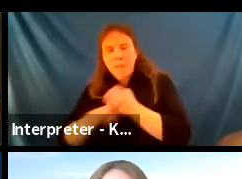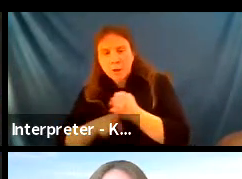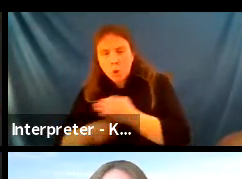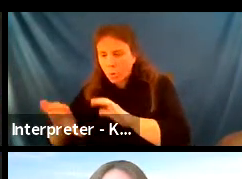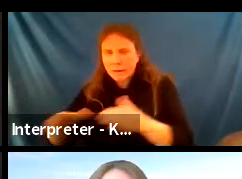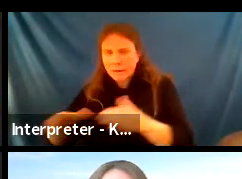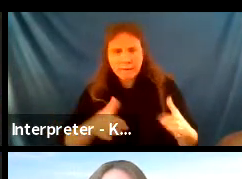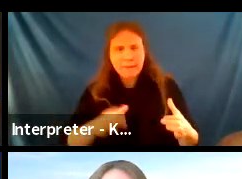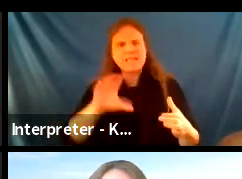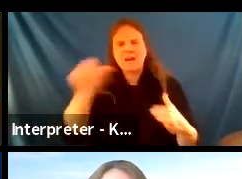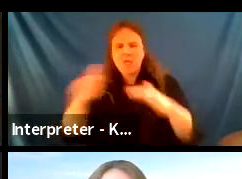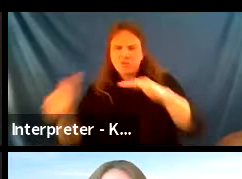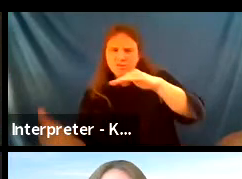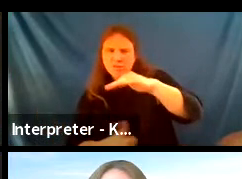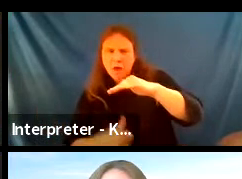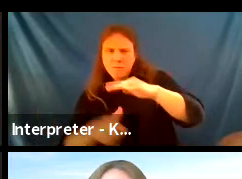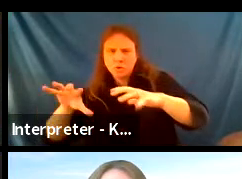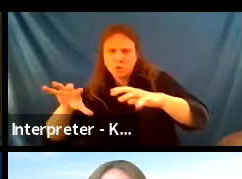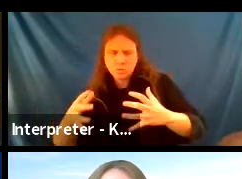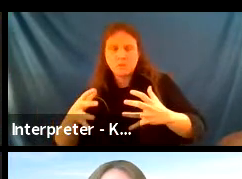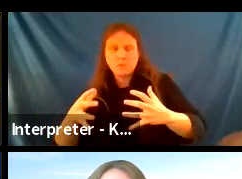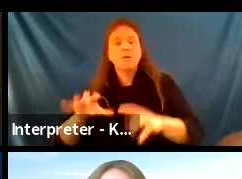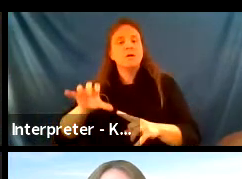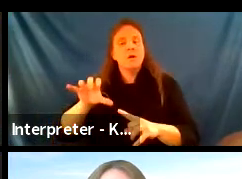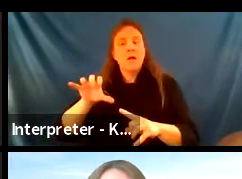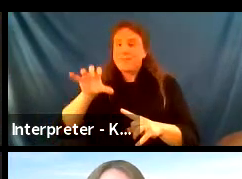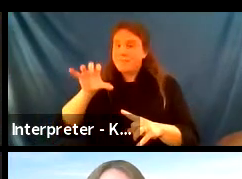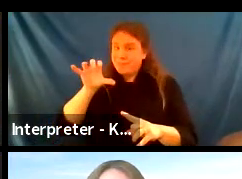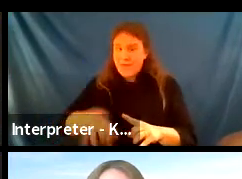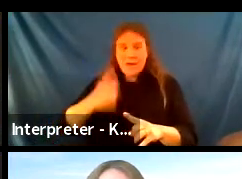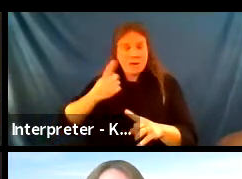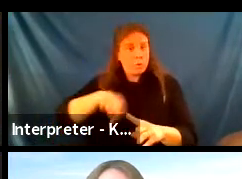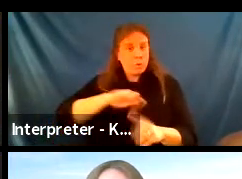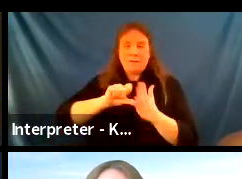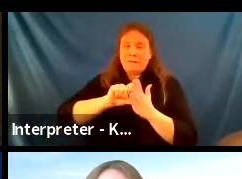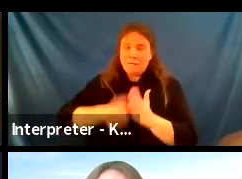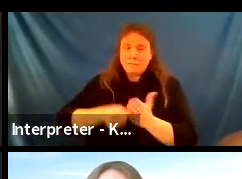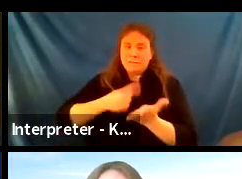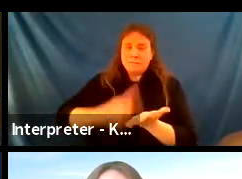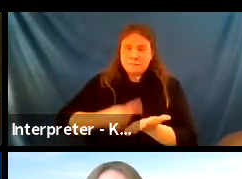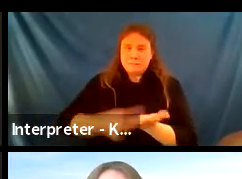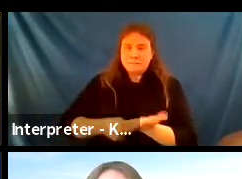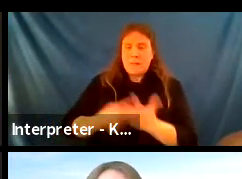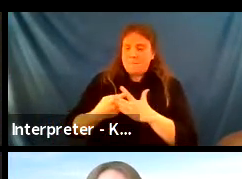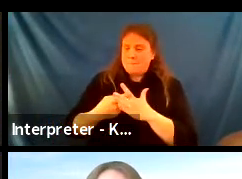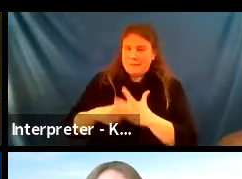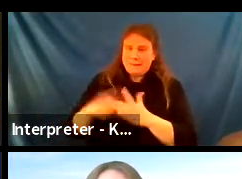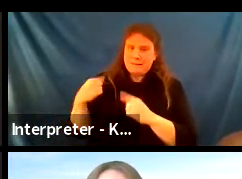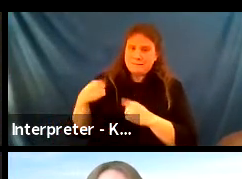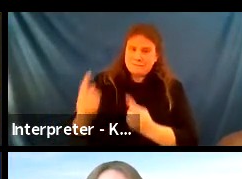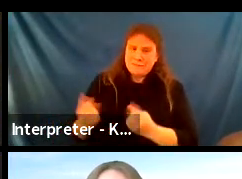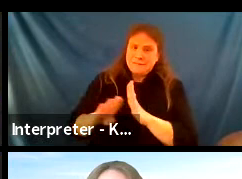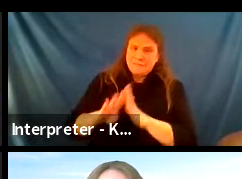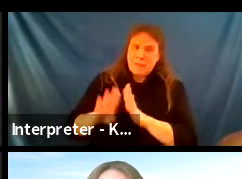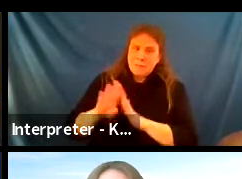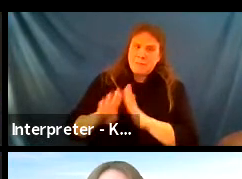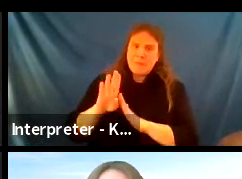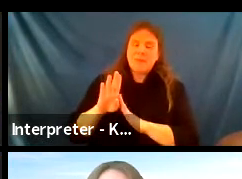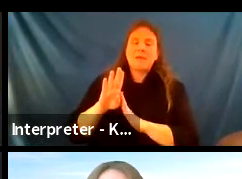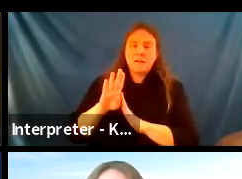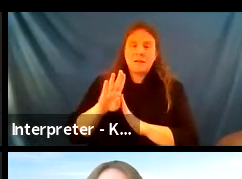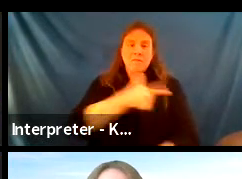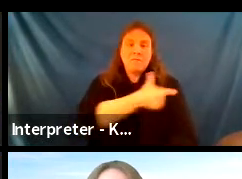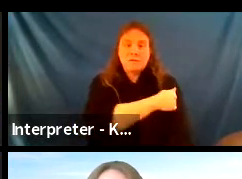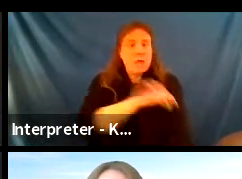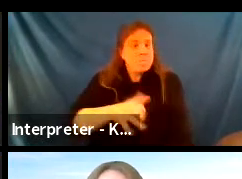as Grace mentioned, this has been emphasized from the beginning of the development of these vaccines. For, in my experience, the first time